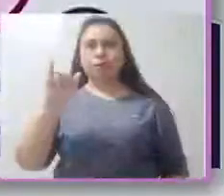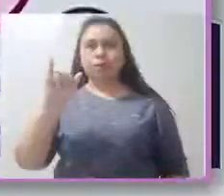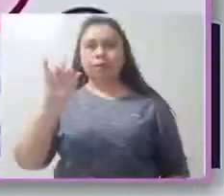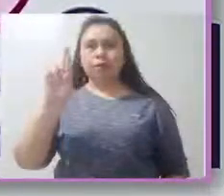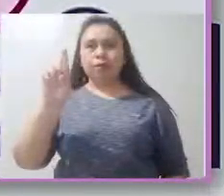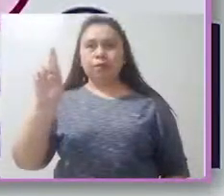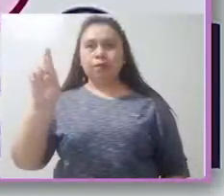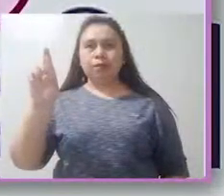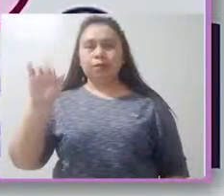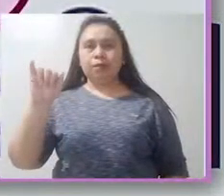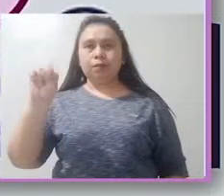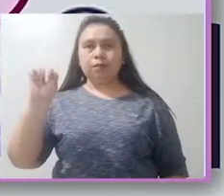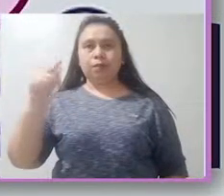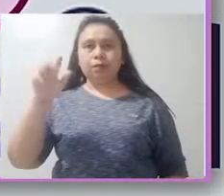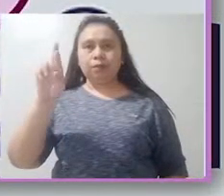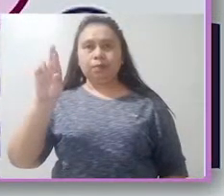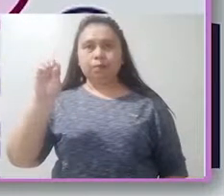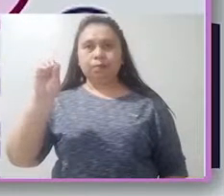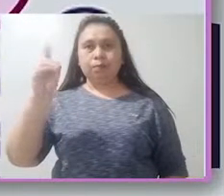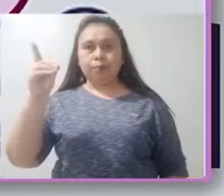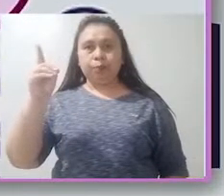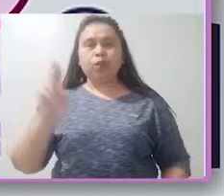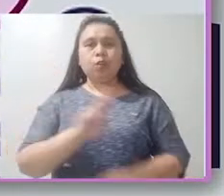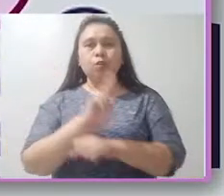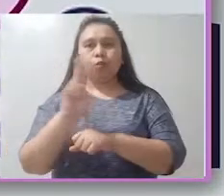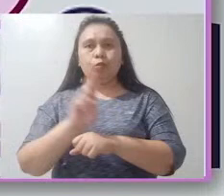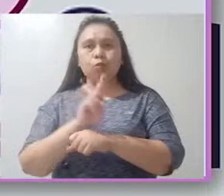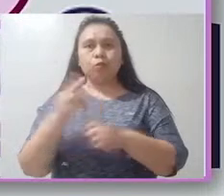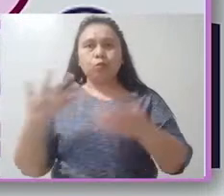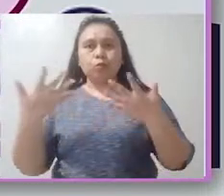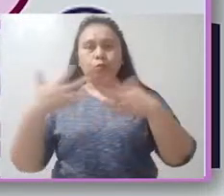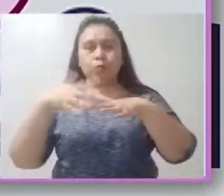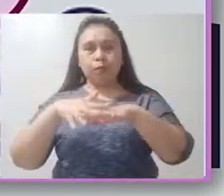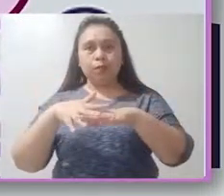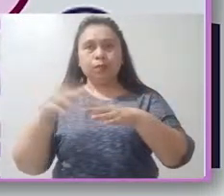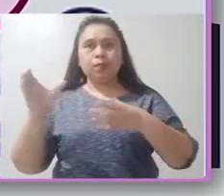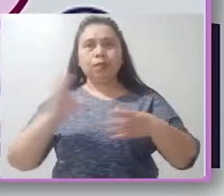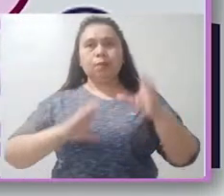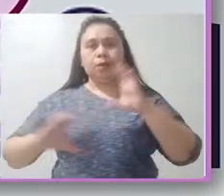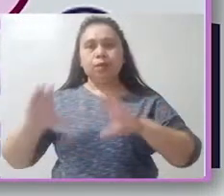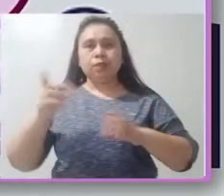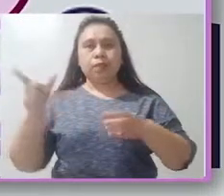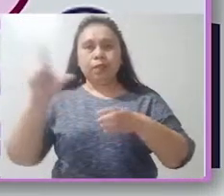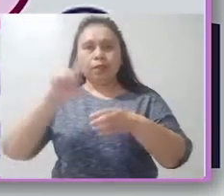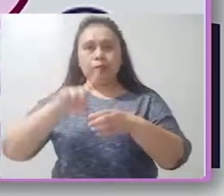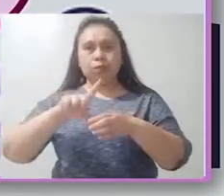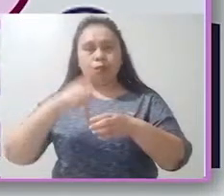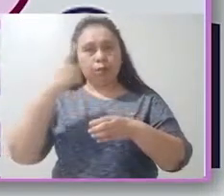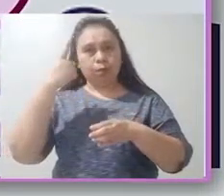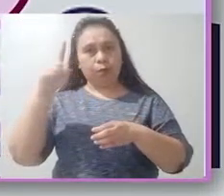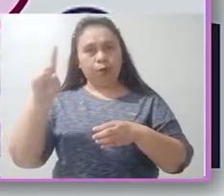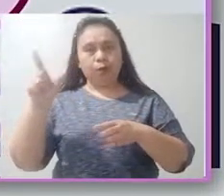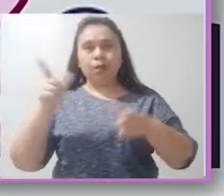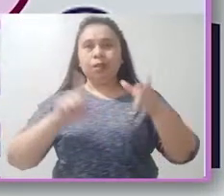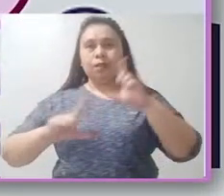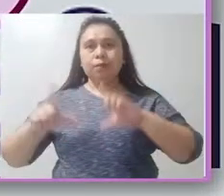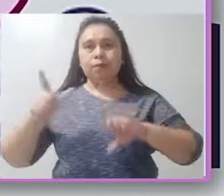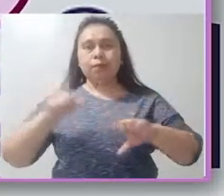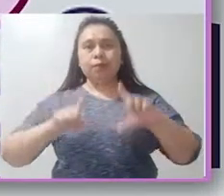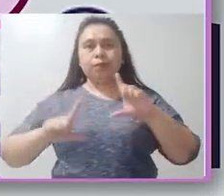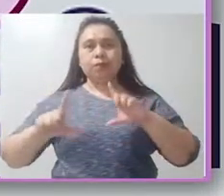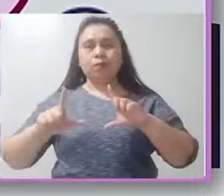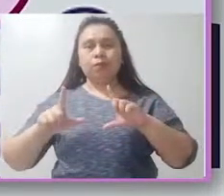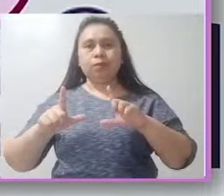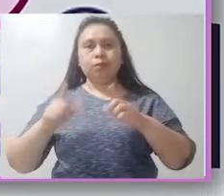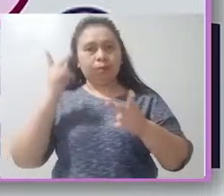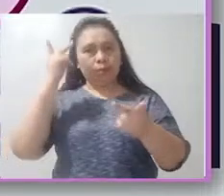a piece of laboratory equipment used to mix chemicals and liquids for laboratory